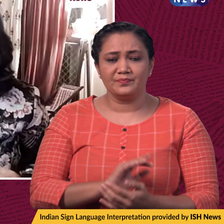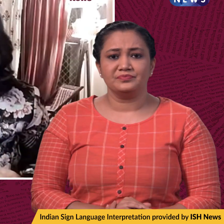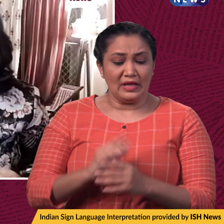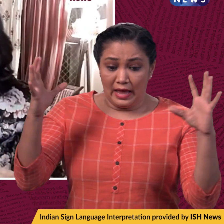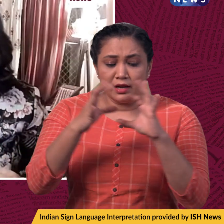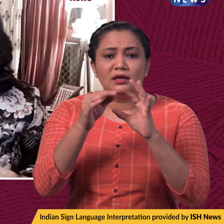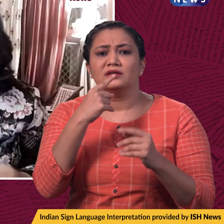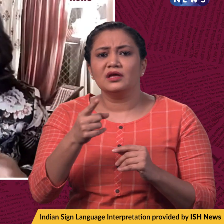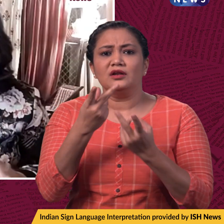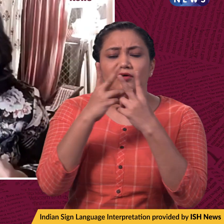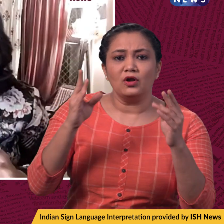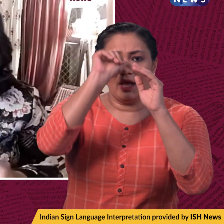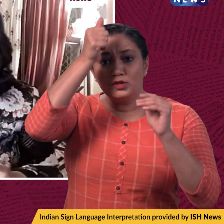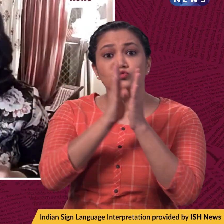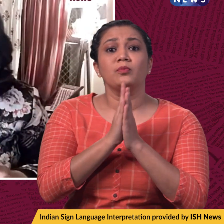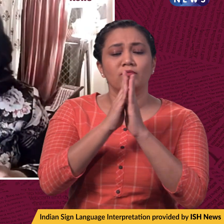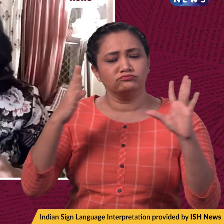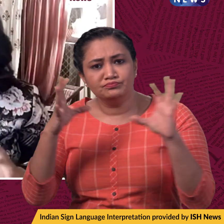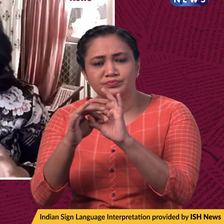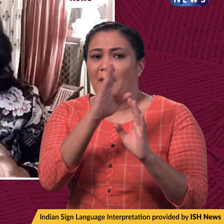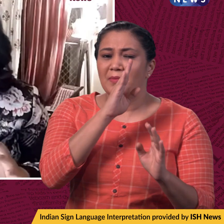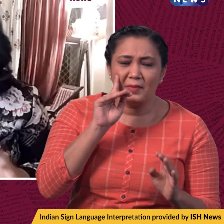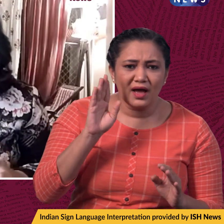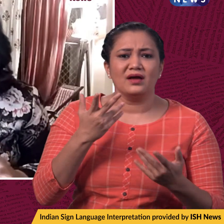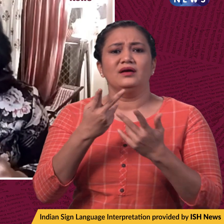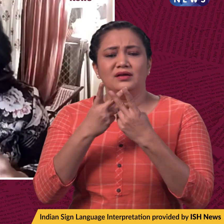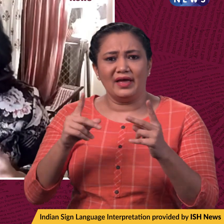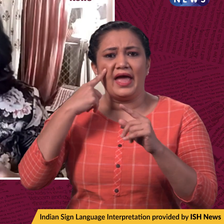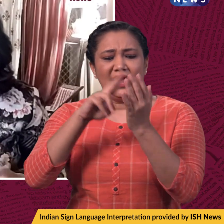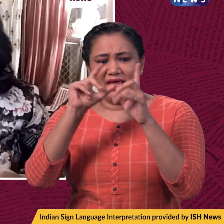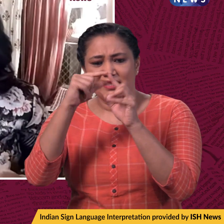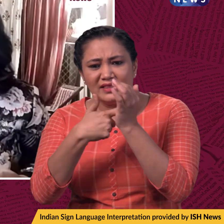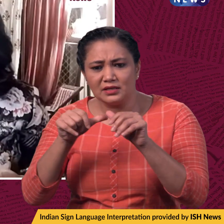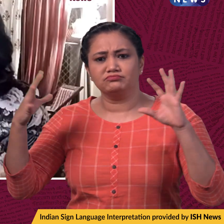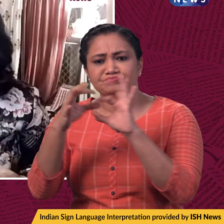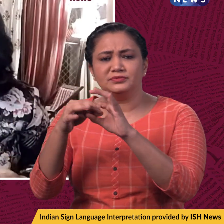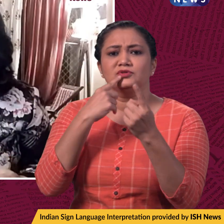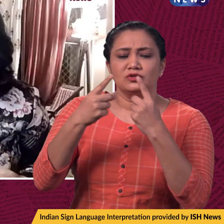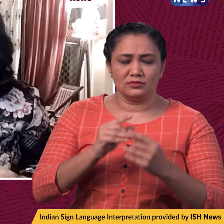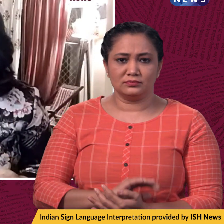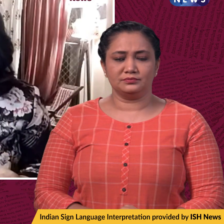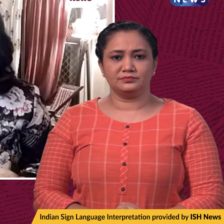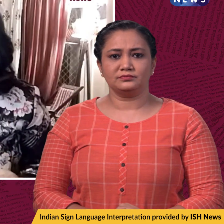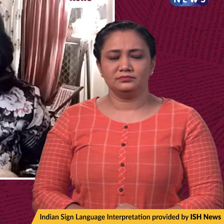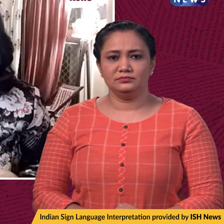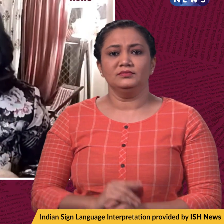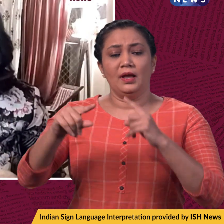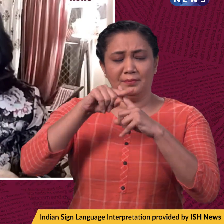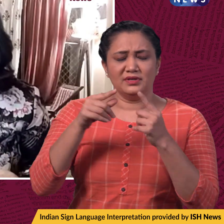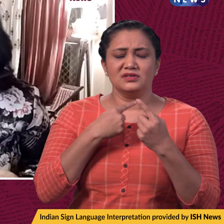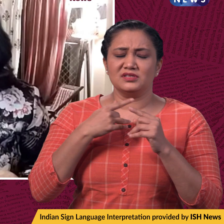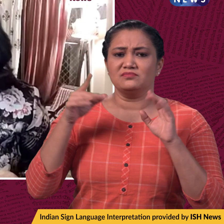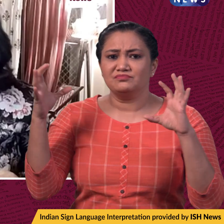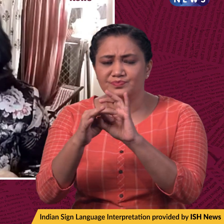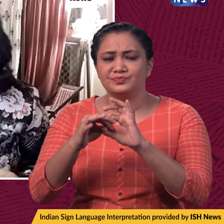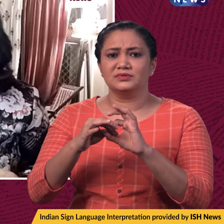had used references to certain Hindu gods like Lord Brahma and Lord Indra. The official said, and I quote, he had also